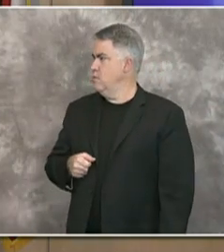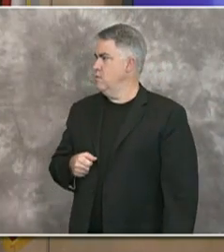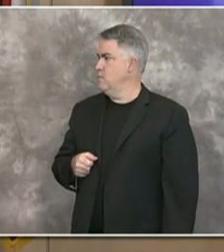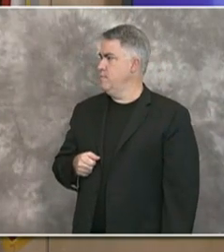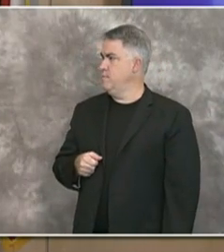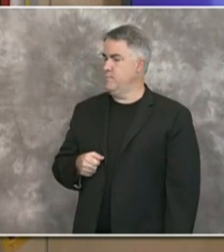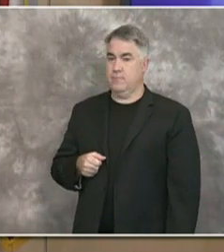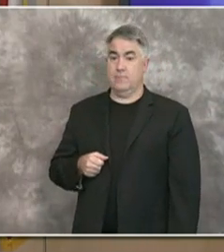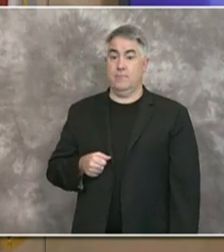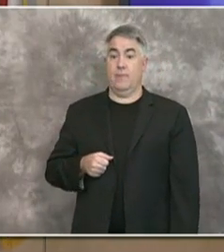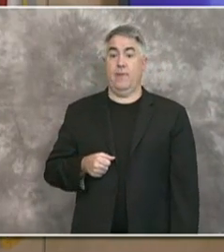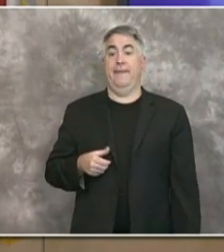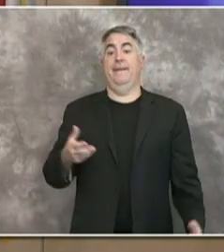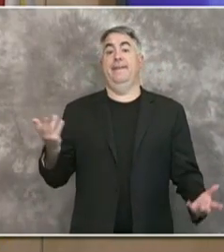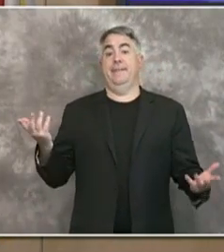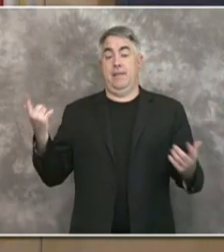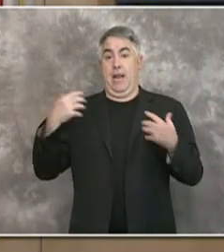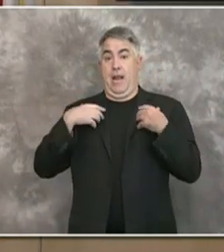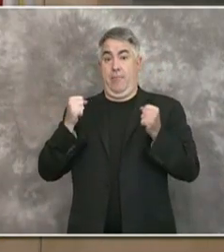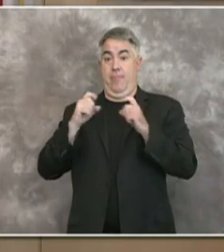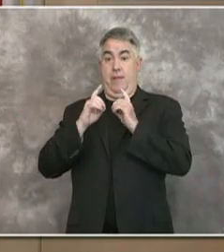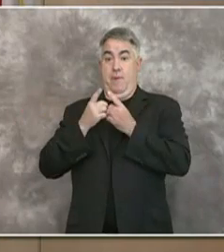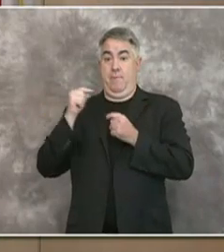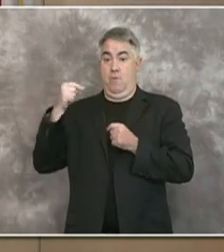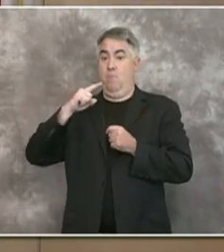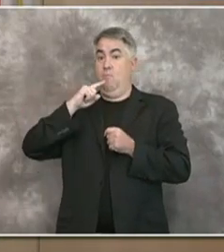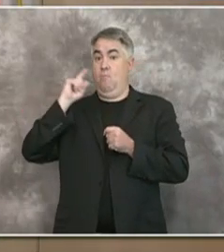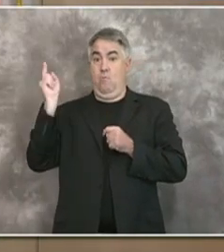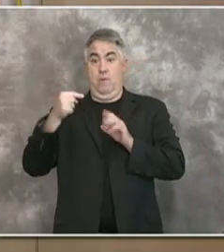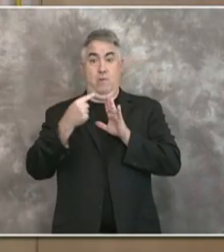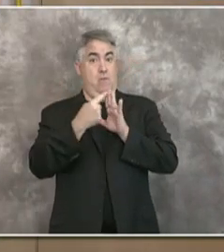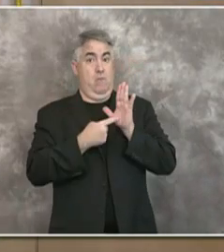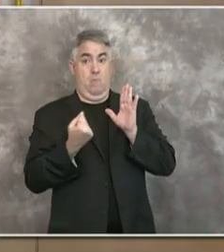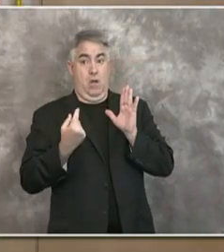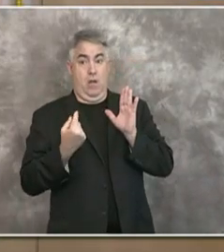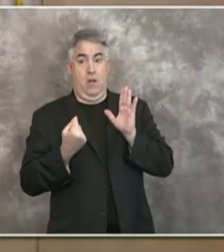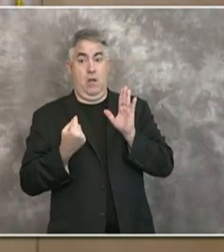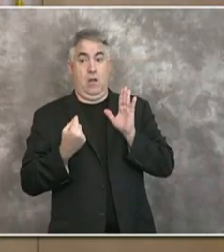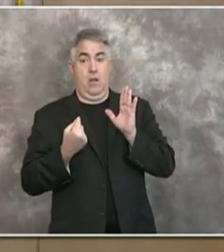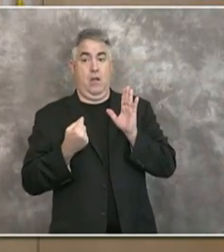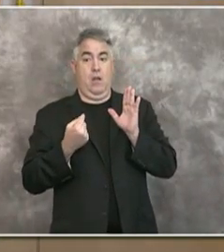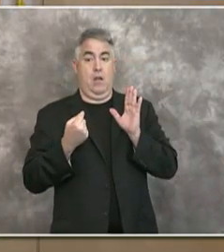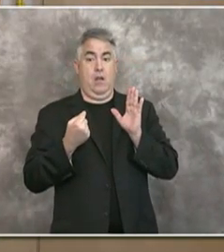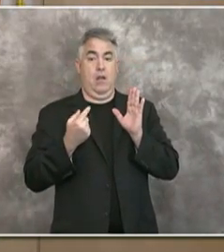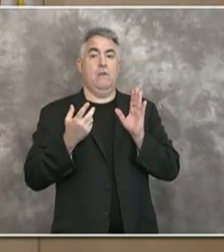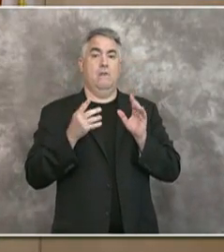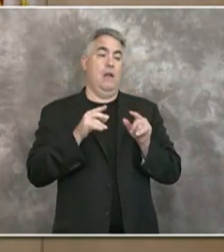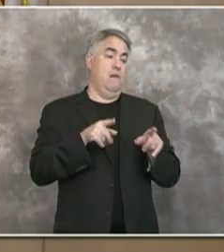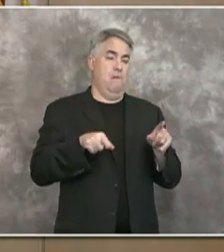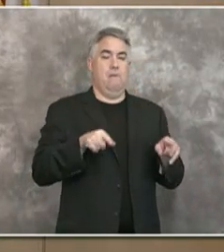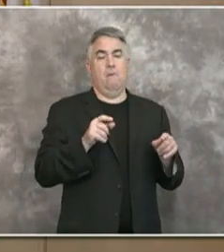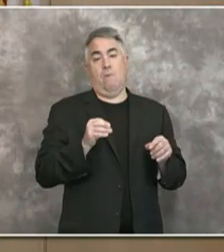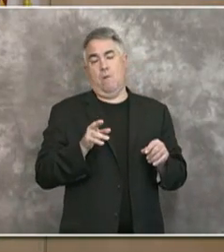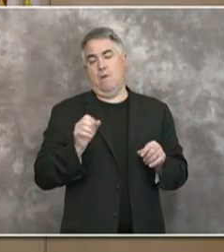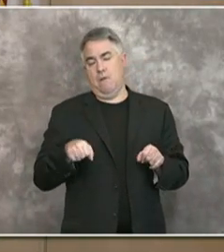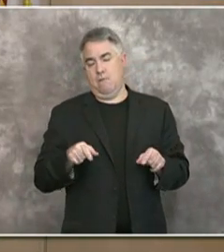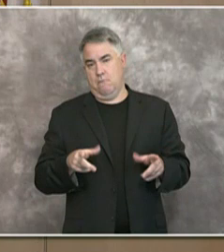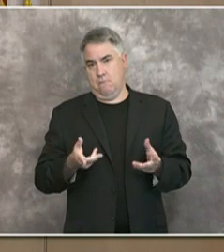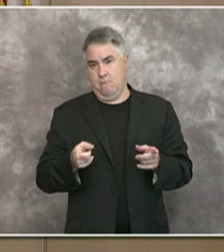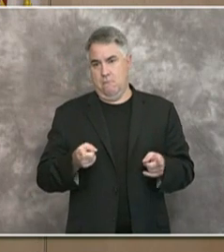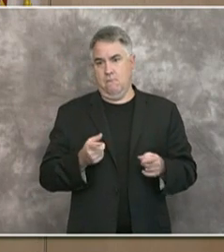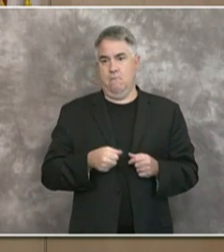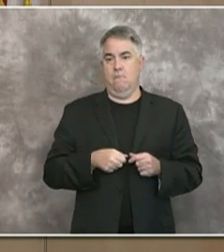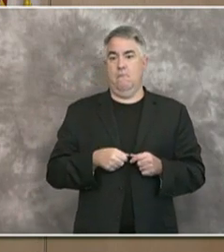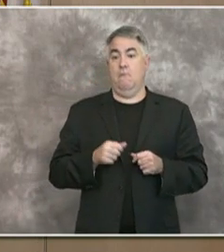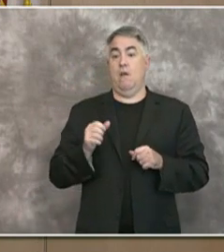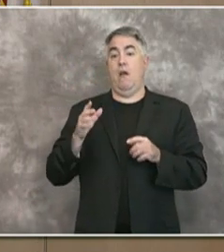In the health office's order, it was either or. Individuals can dine with household members or